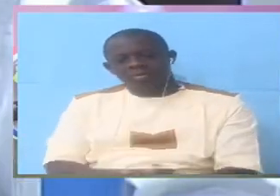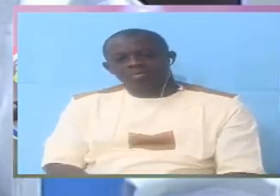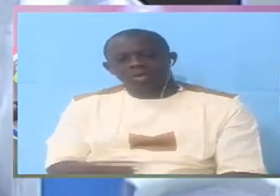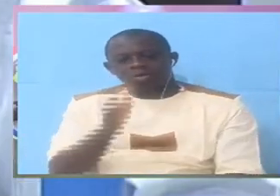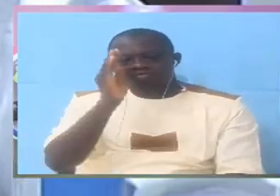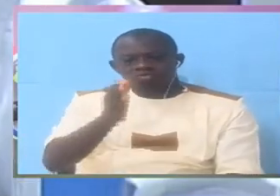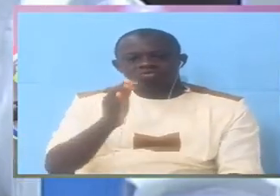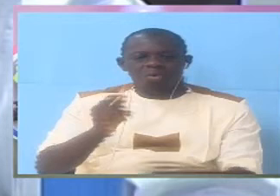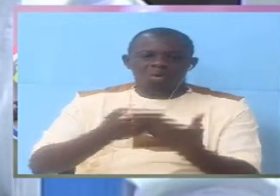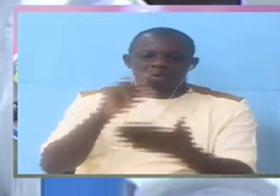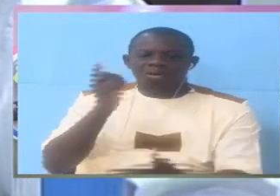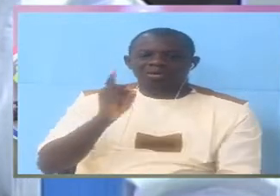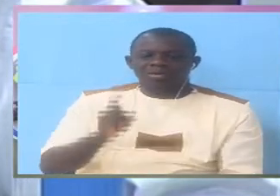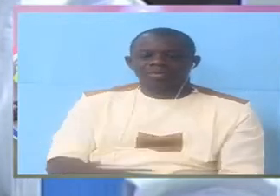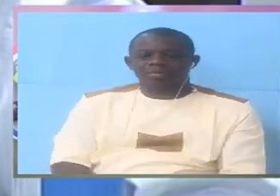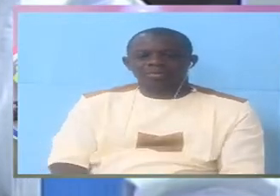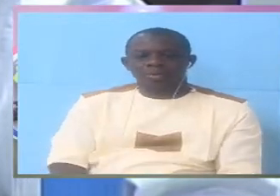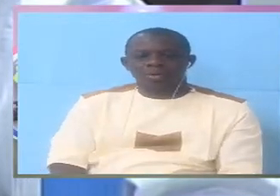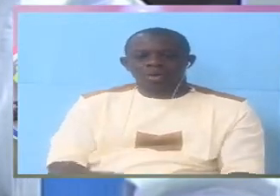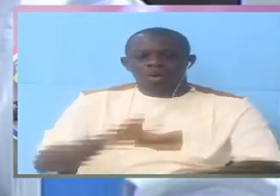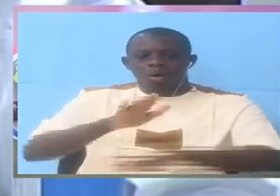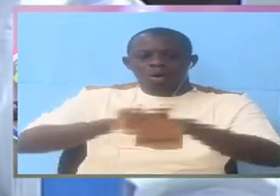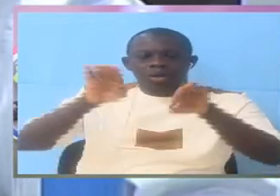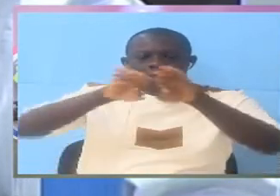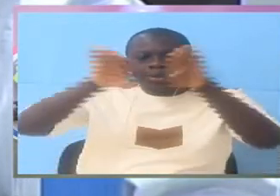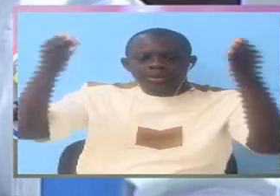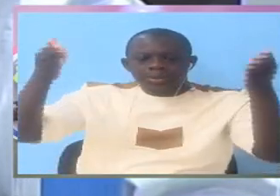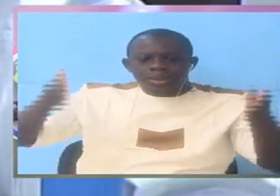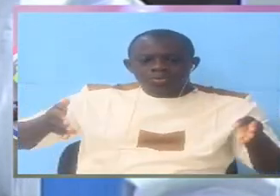true? On the table, no.